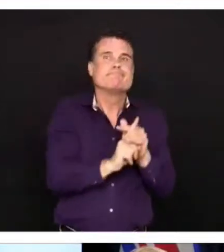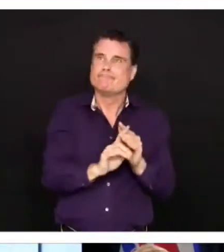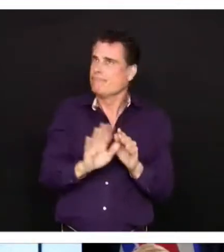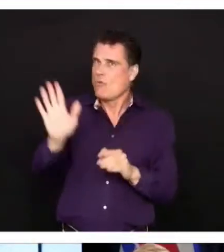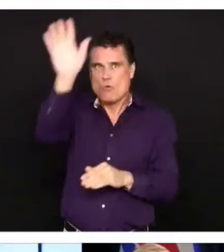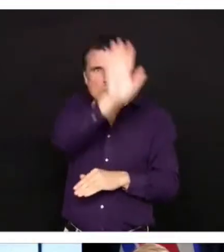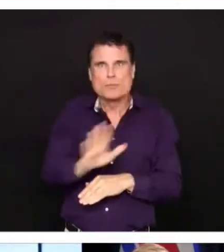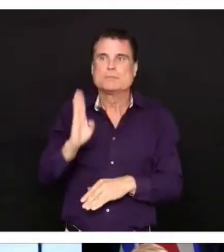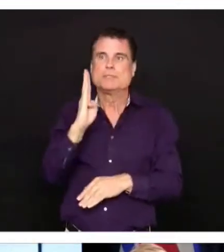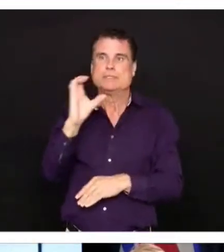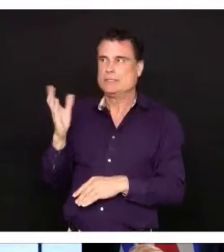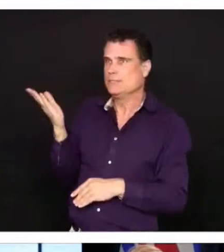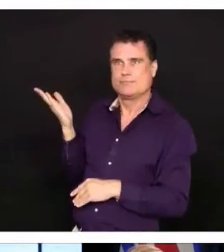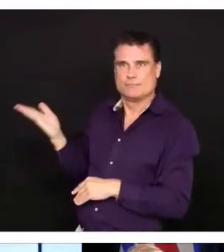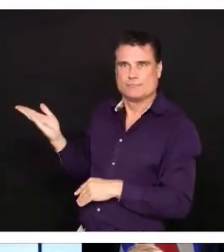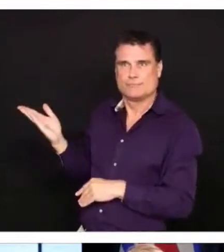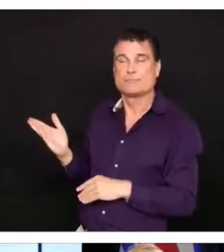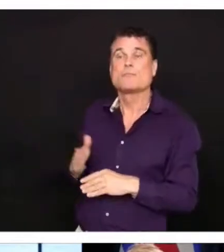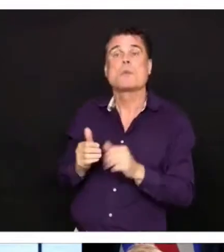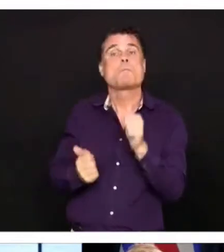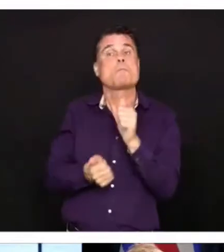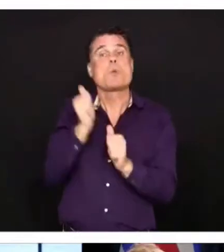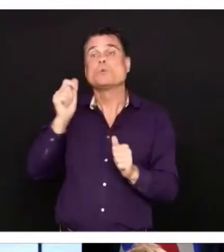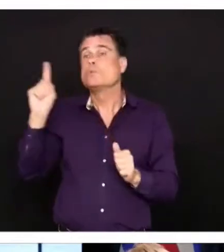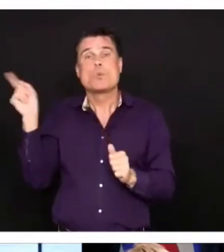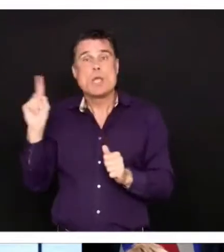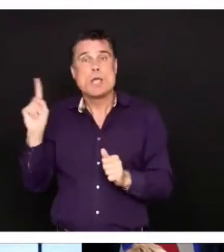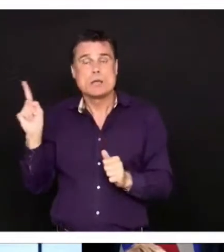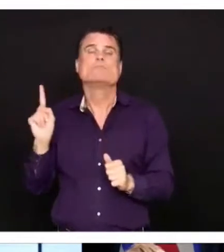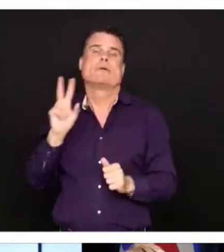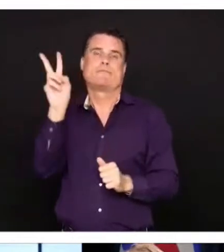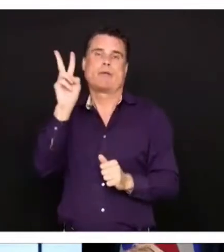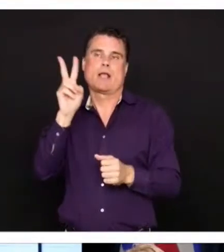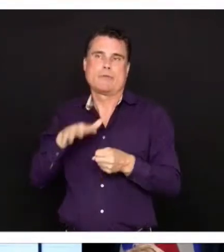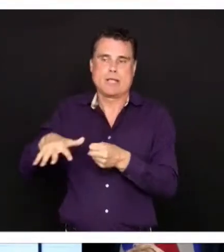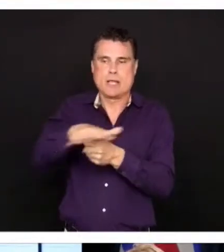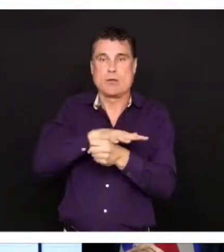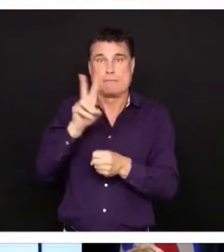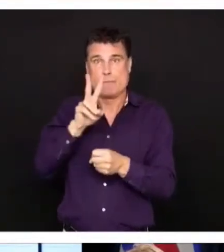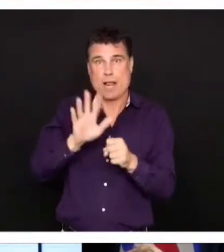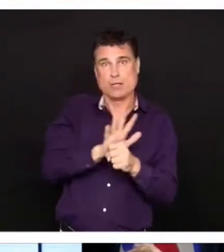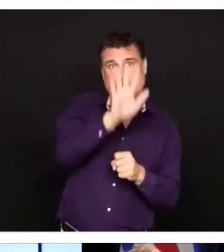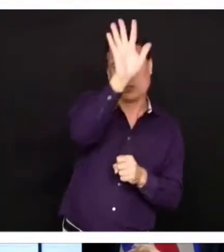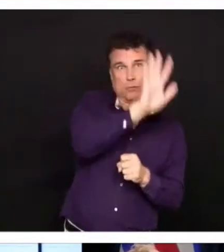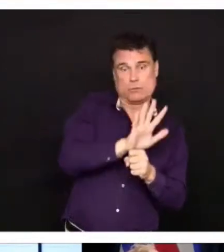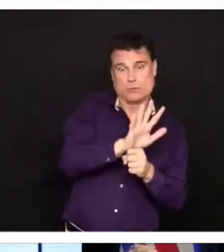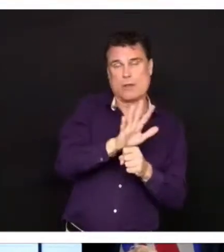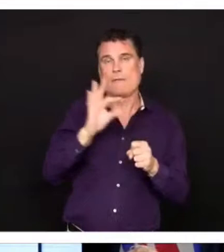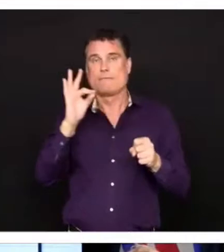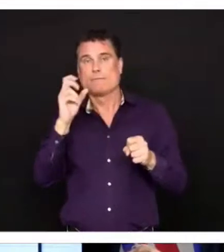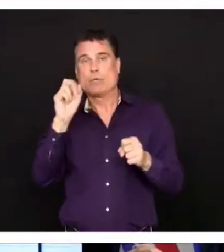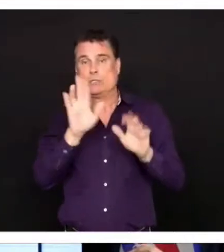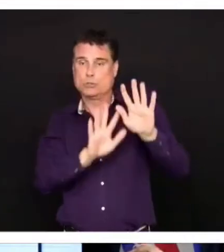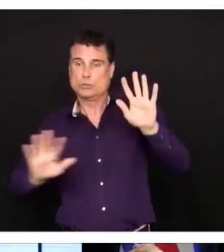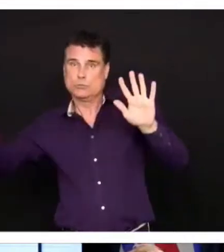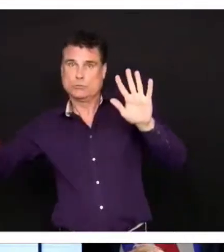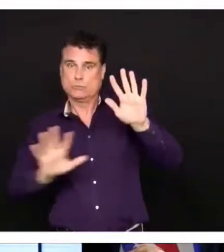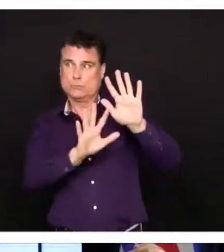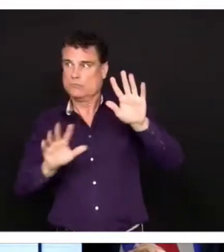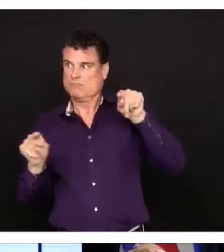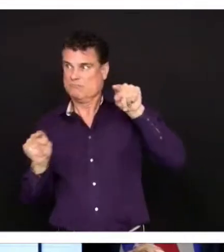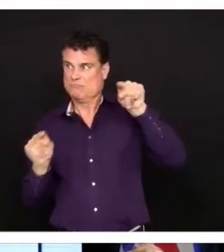regions. On the next slide, this gives you an indication of the percentage of